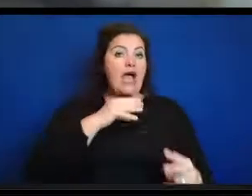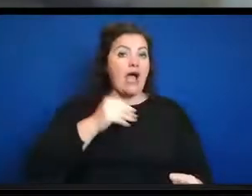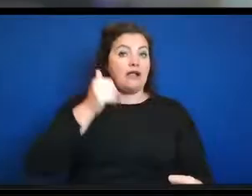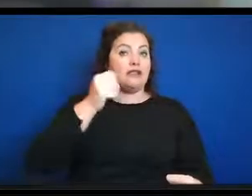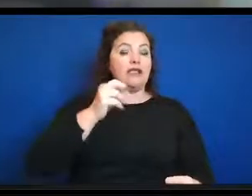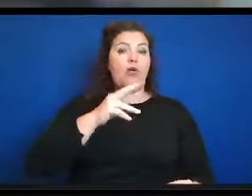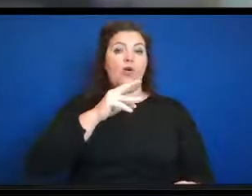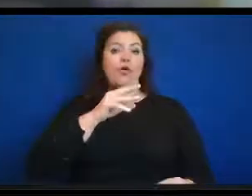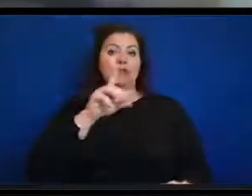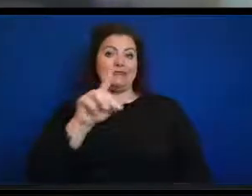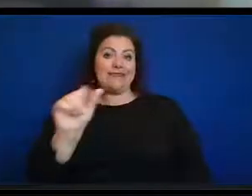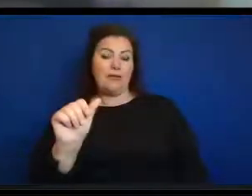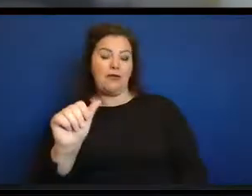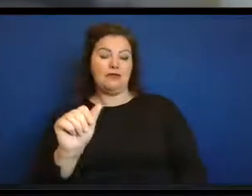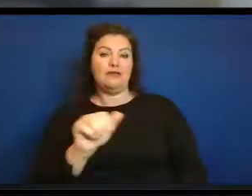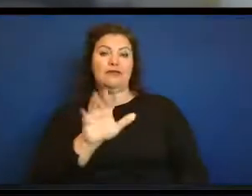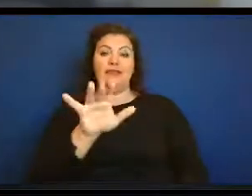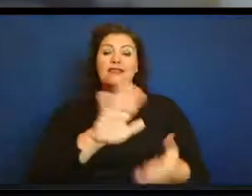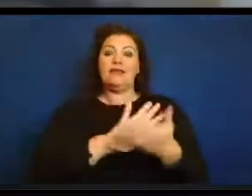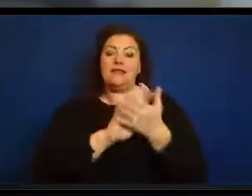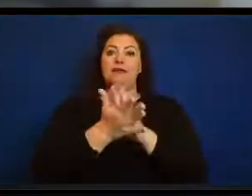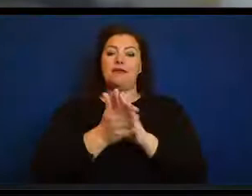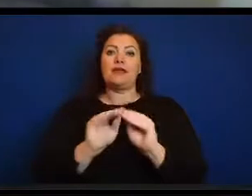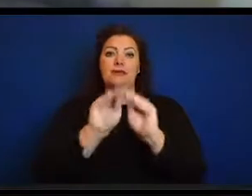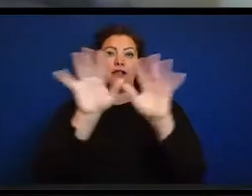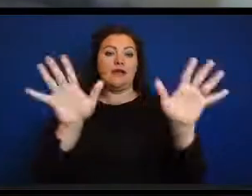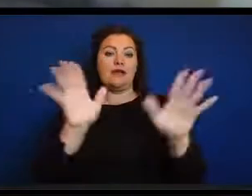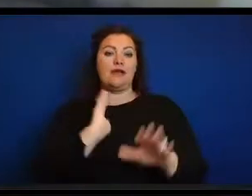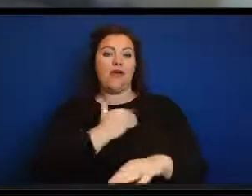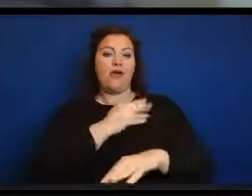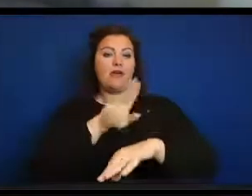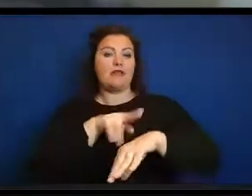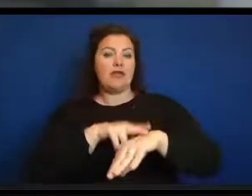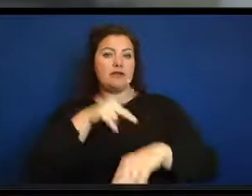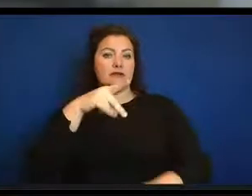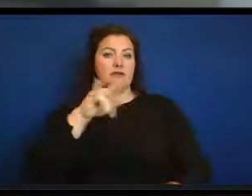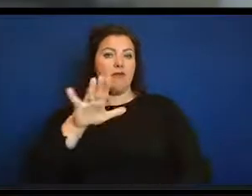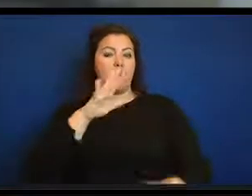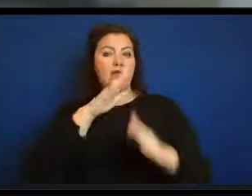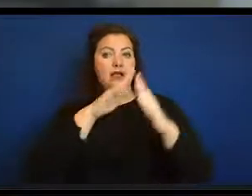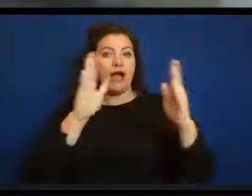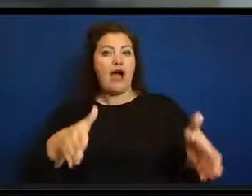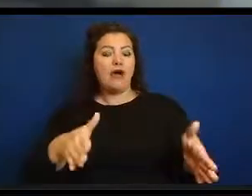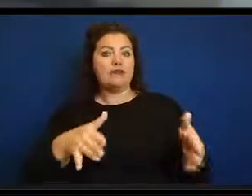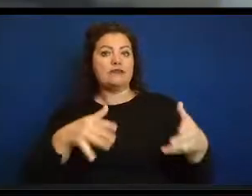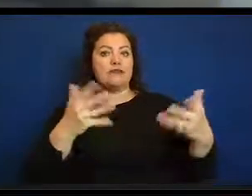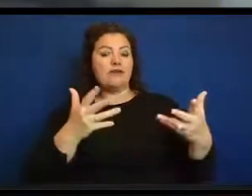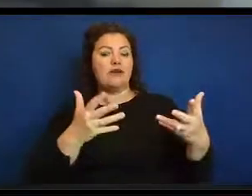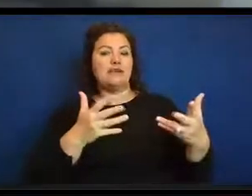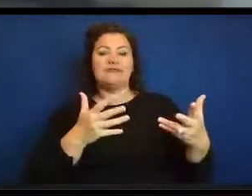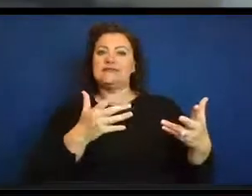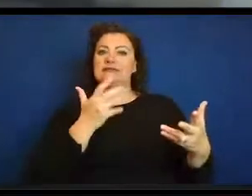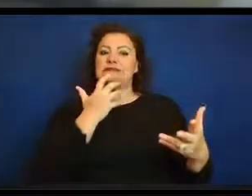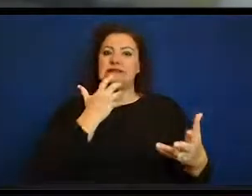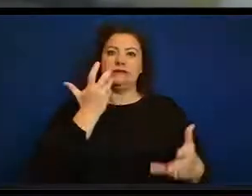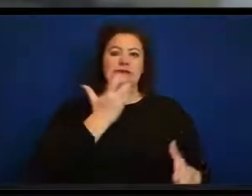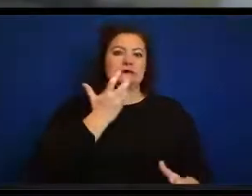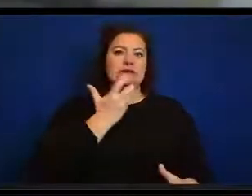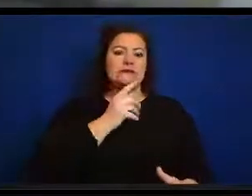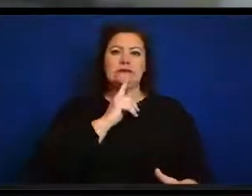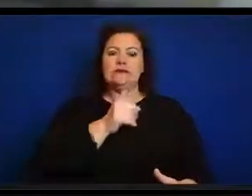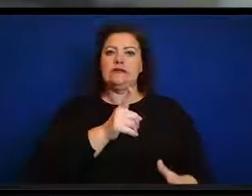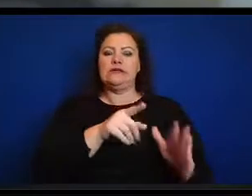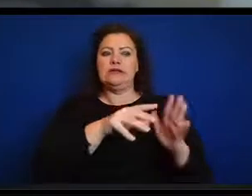It's becoming increasingly apparent that our nation's public housing asset, as fragile as it is, has become one of